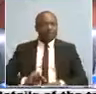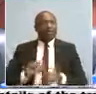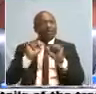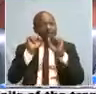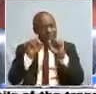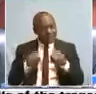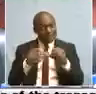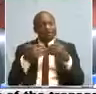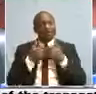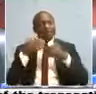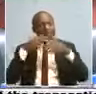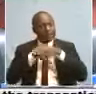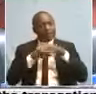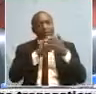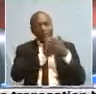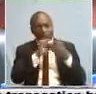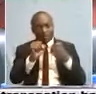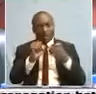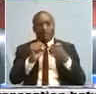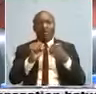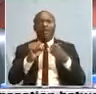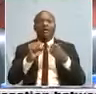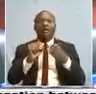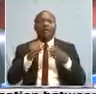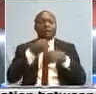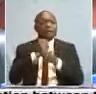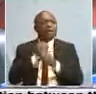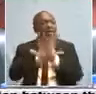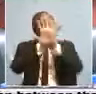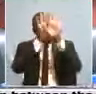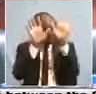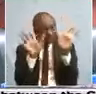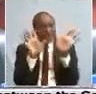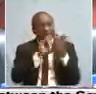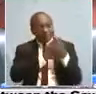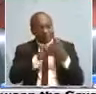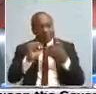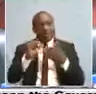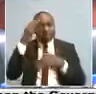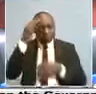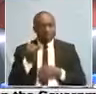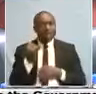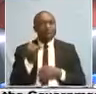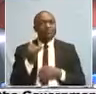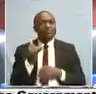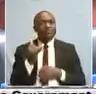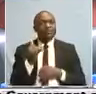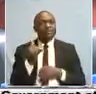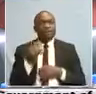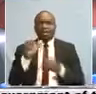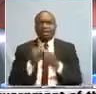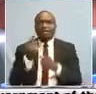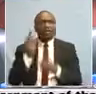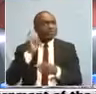can even have access to the statement. I made a very clear statement as to why. I think everybody